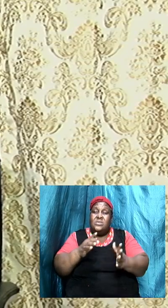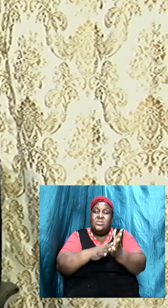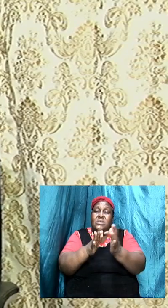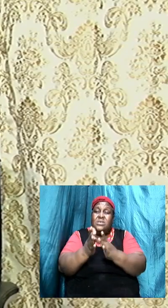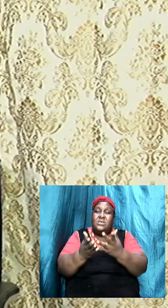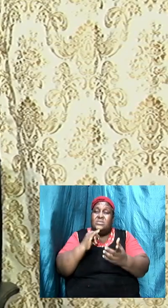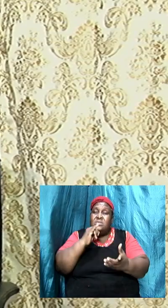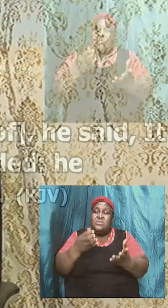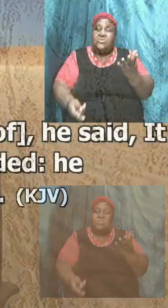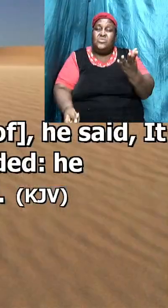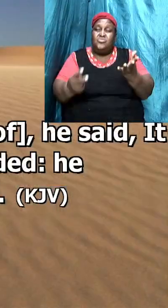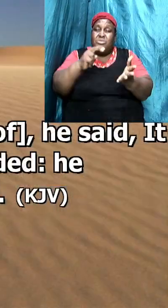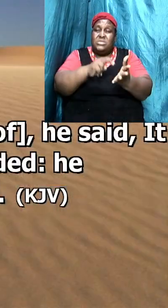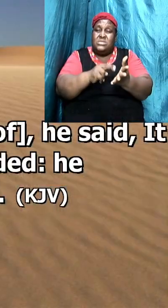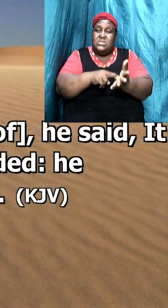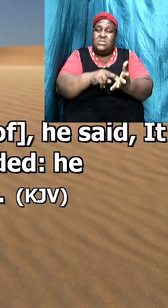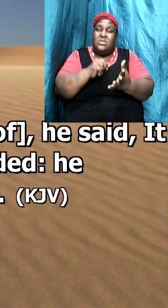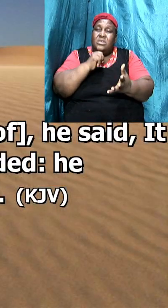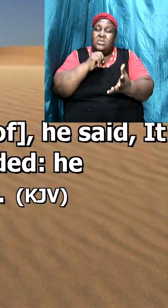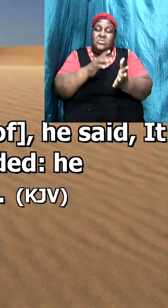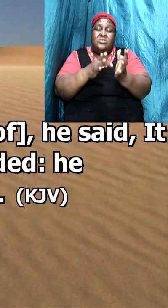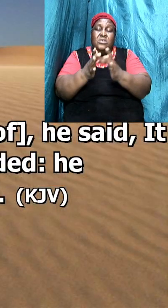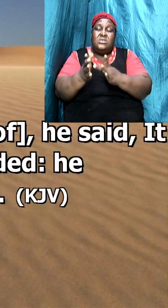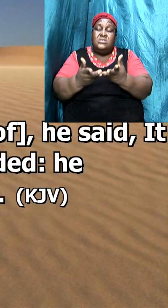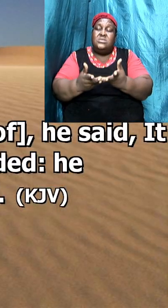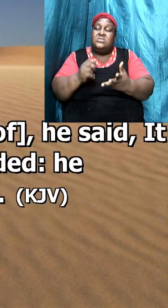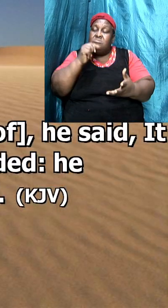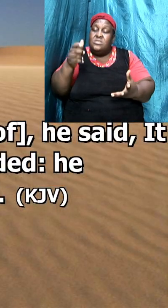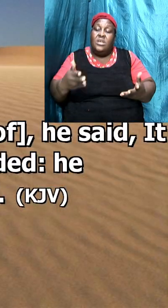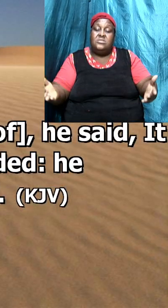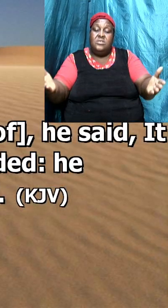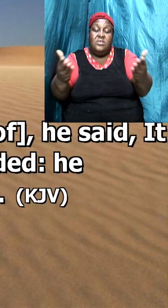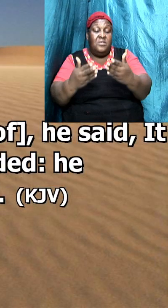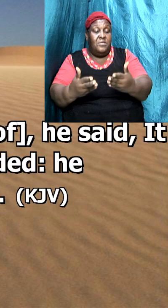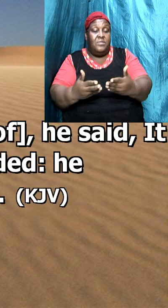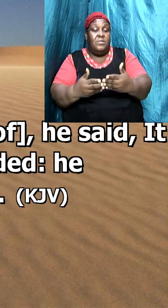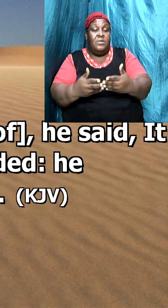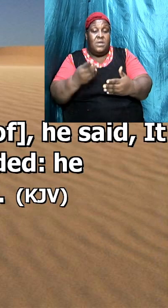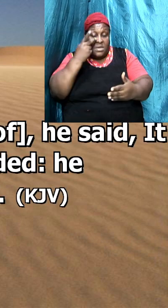where they lay him. So if somebody said that, look here,